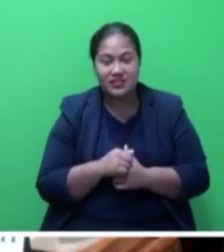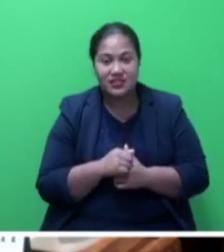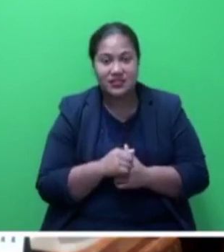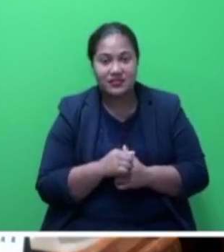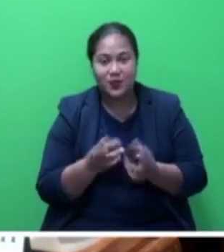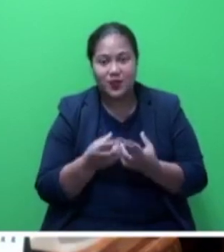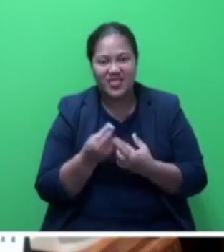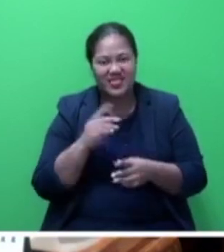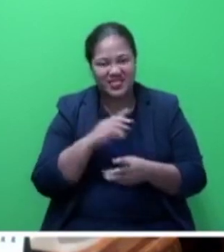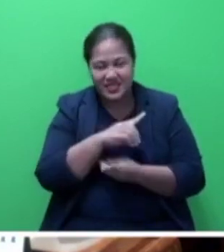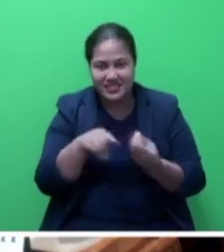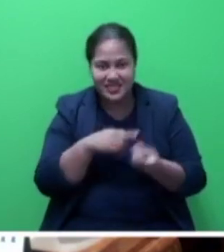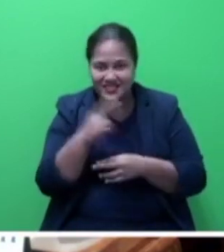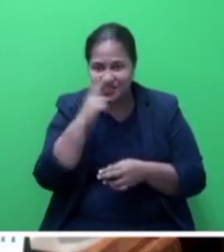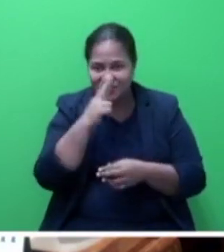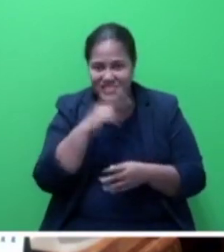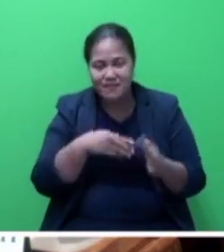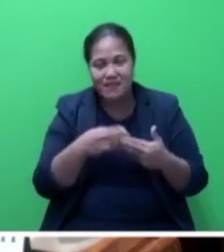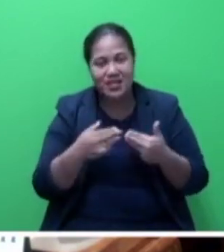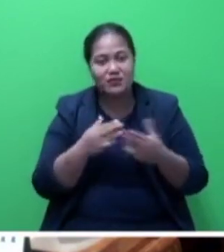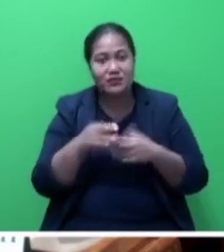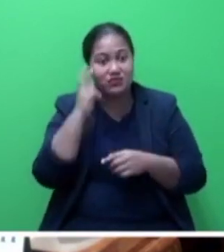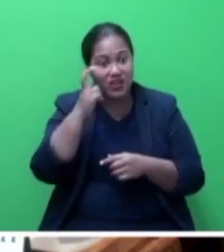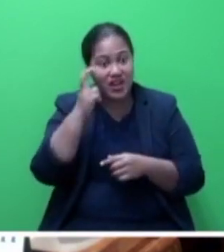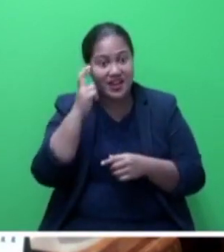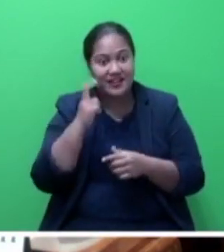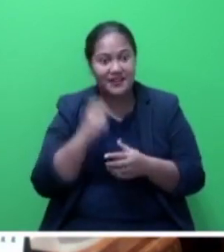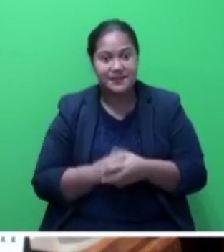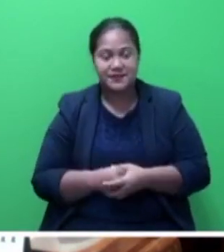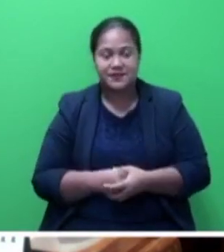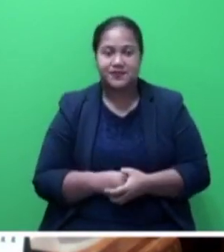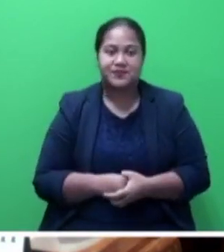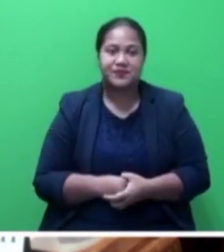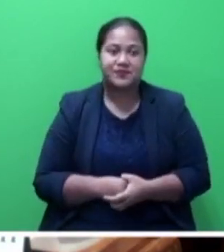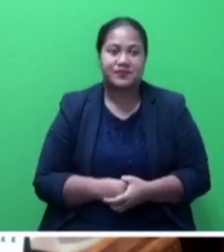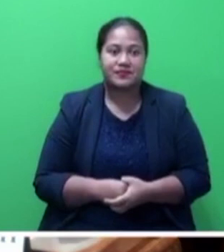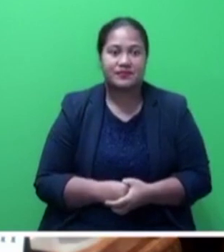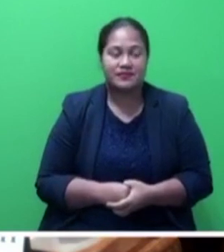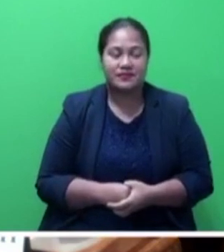disaster risk management trainings. And